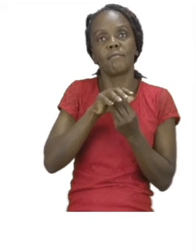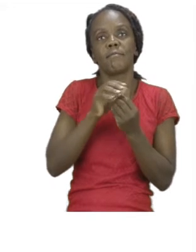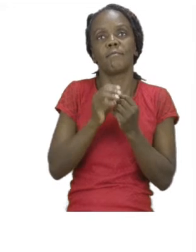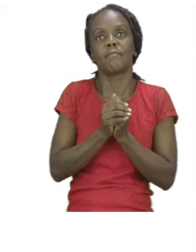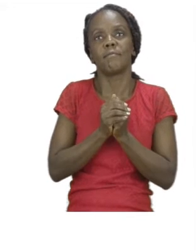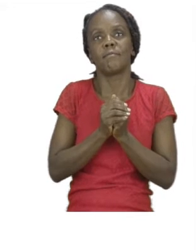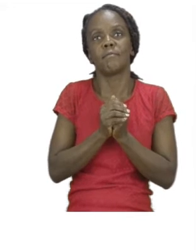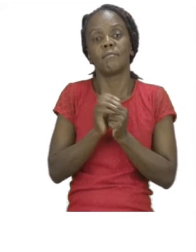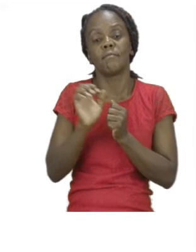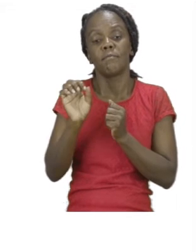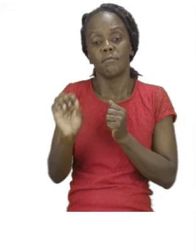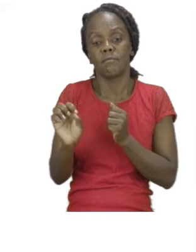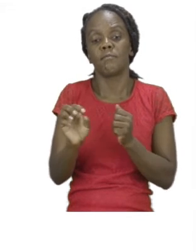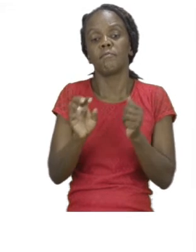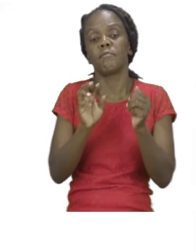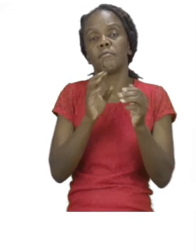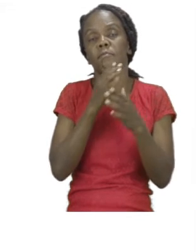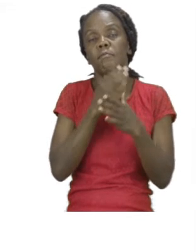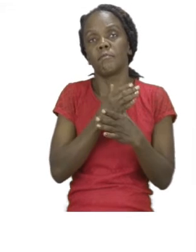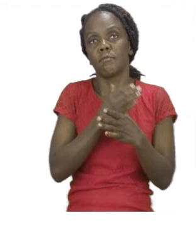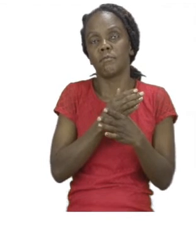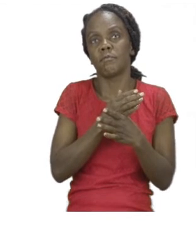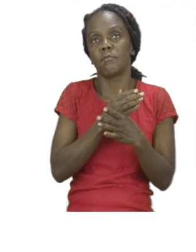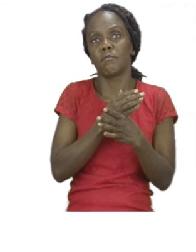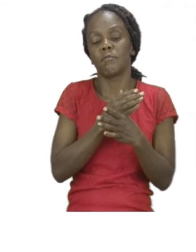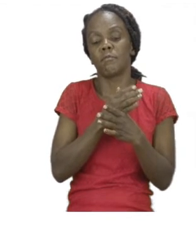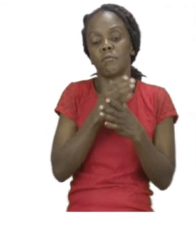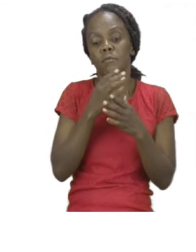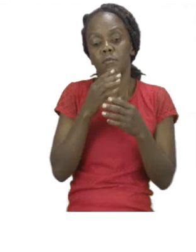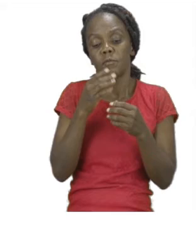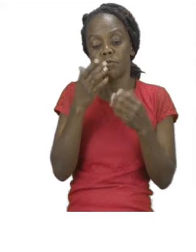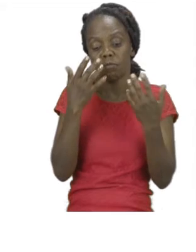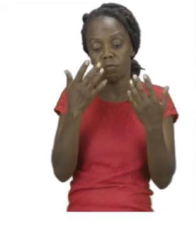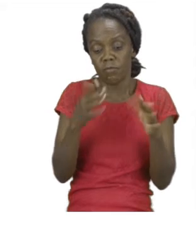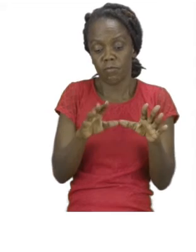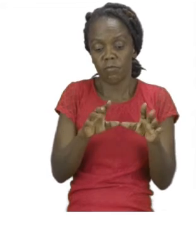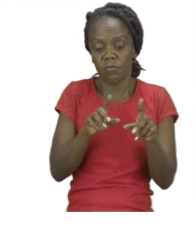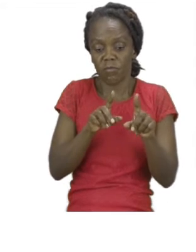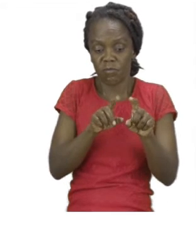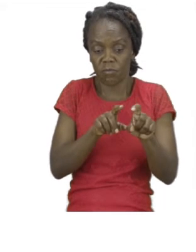to finish the pattern. Now, as you can